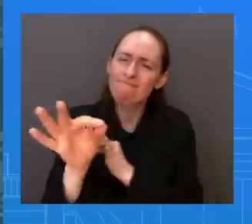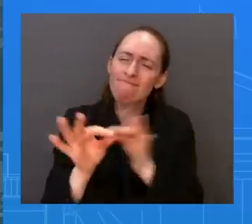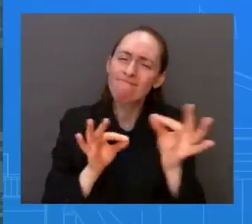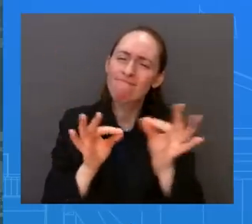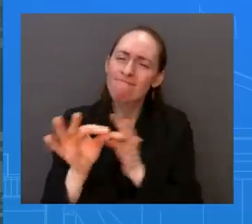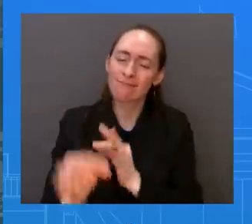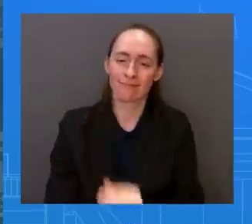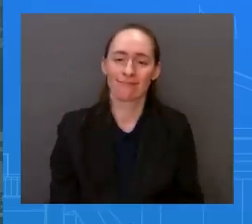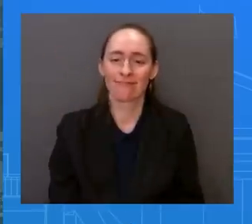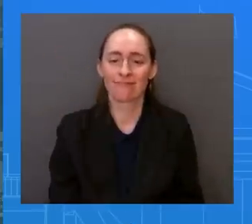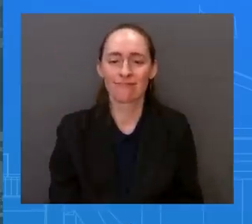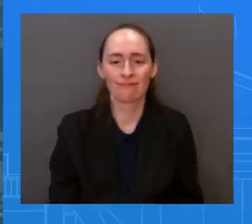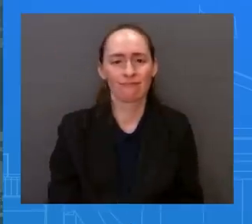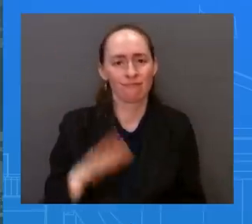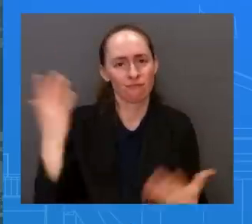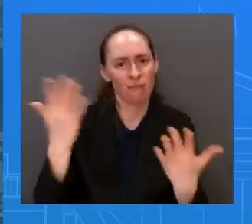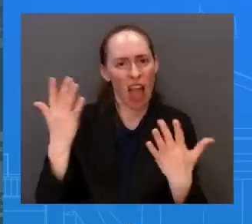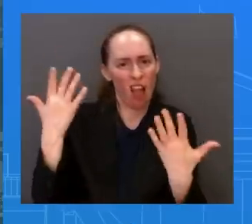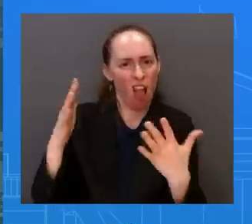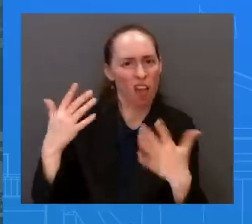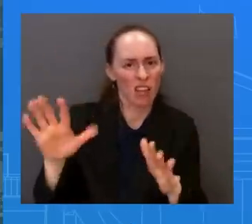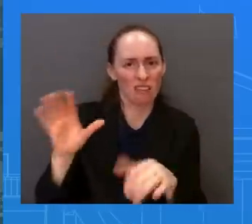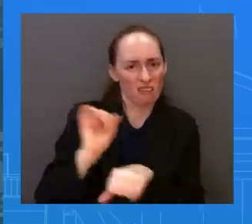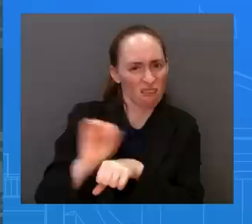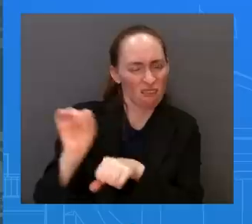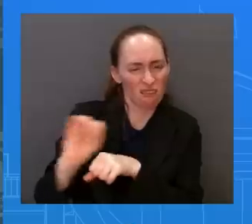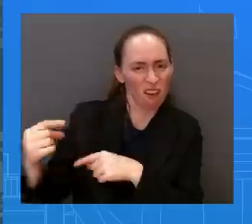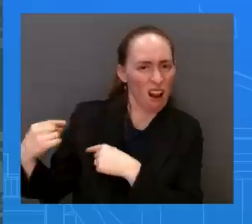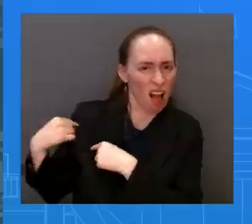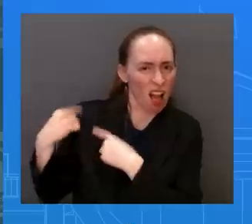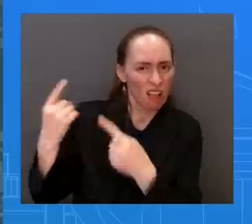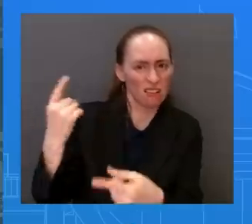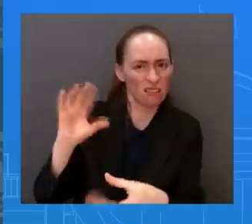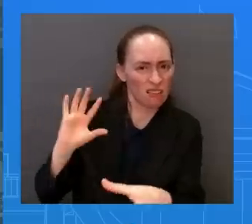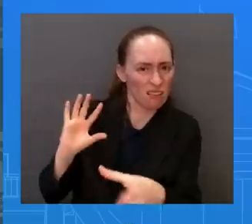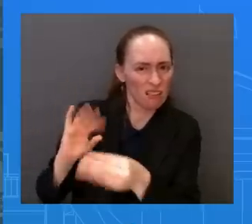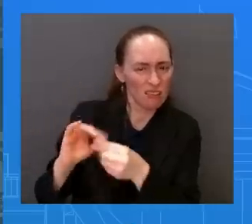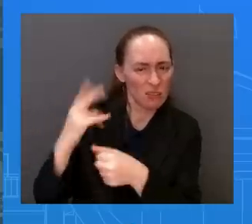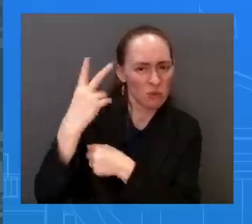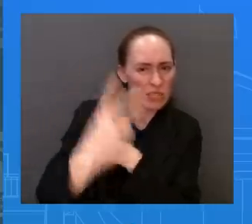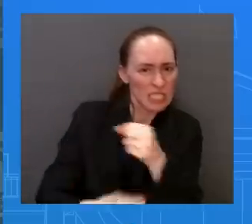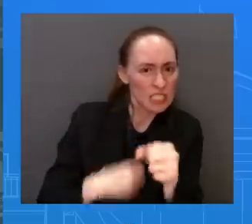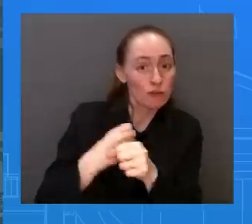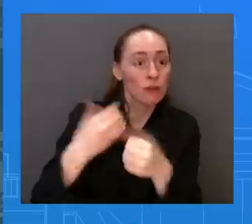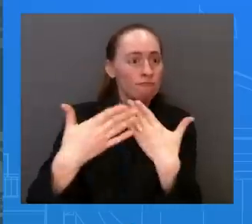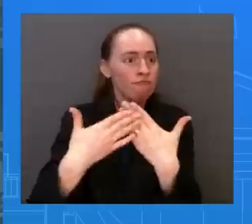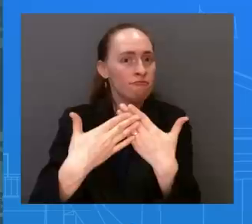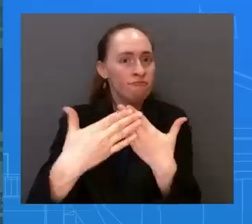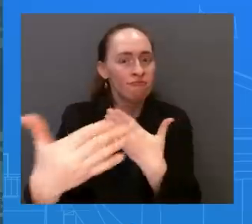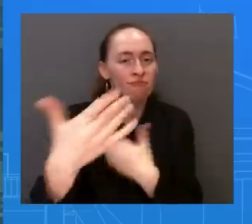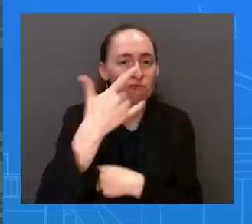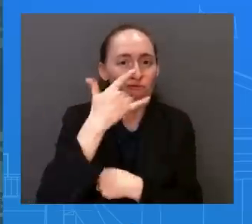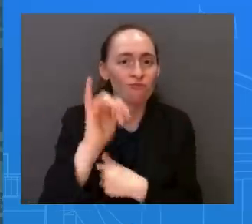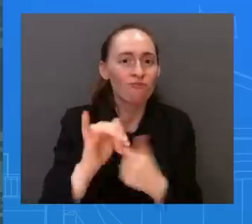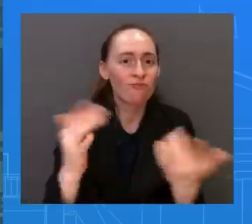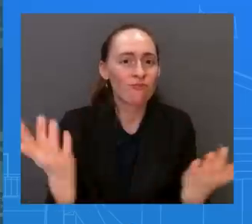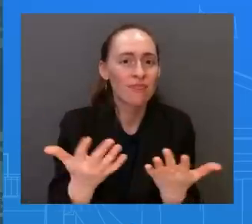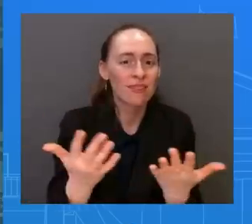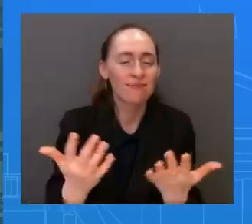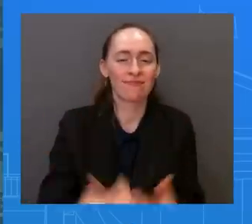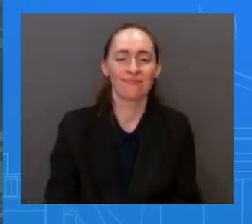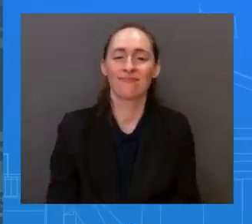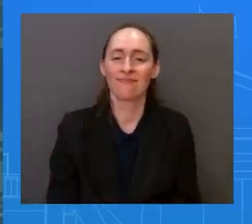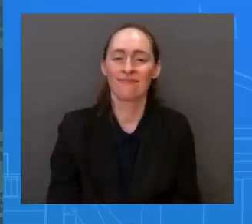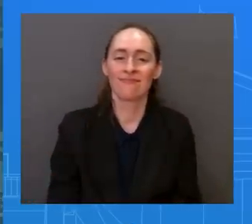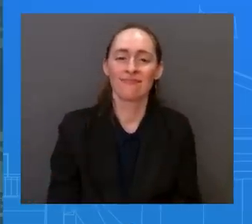sees the future of this country. And so I'm not going to get into what the president should respond to. I think, the